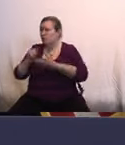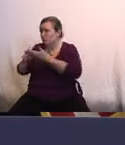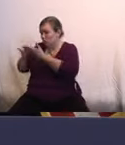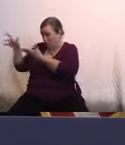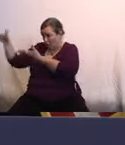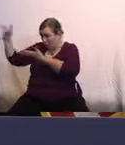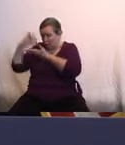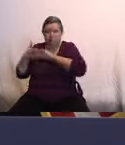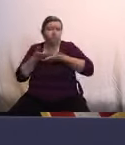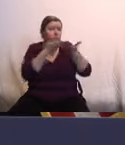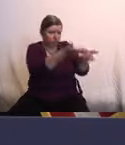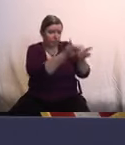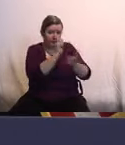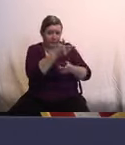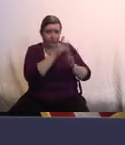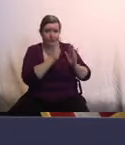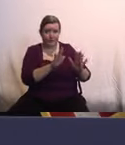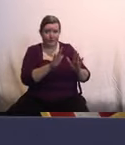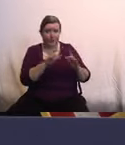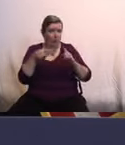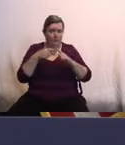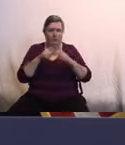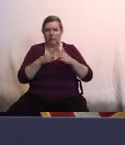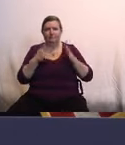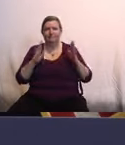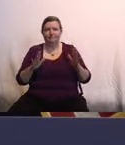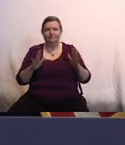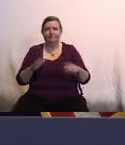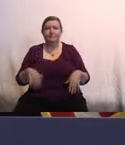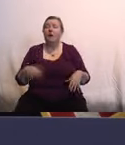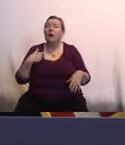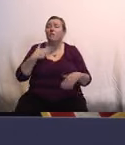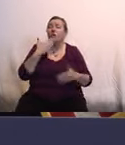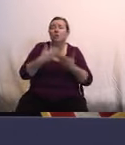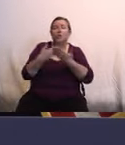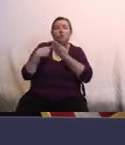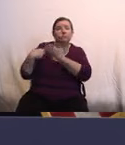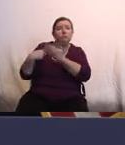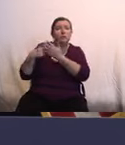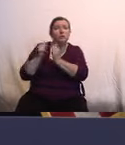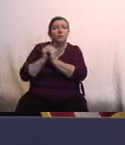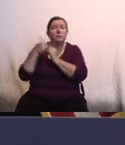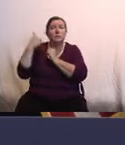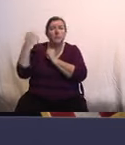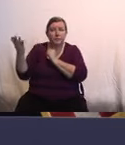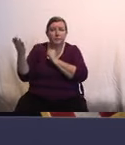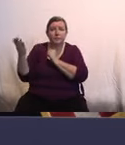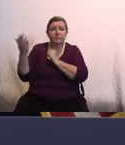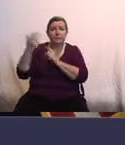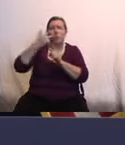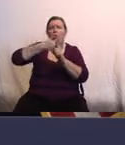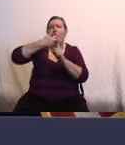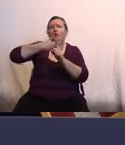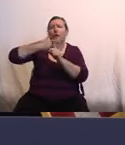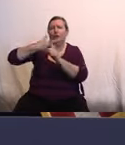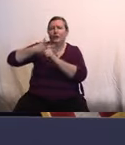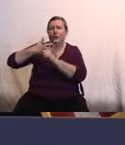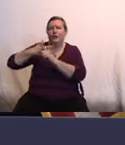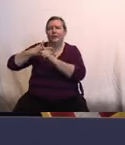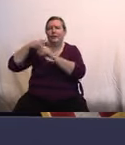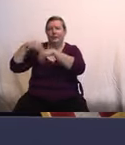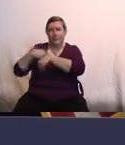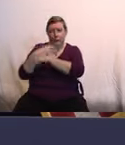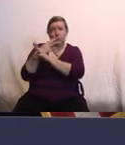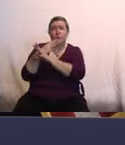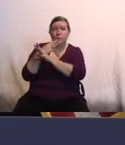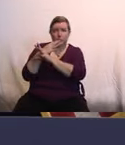date off the top of my head. Had a good conversation. We do this at most quarterly. Lately it's been virtual. Had a very good conversation